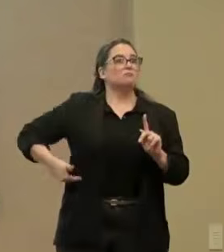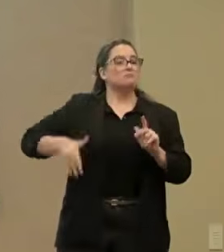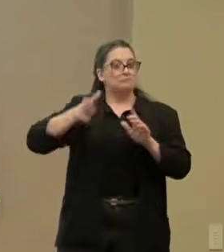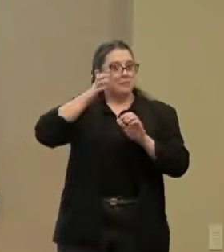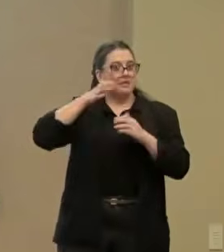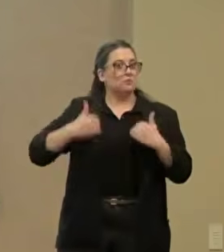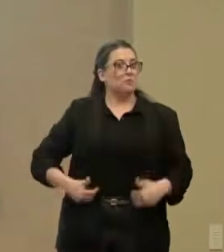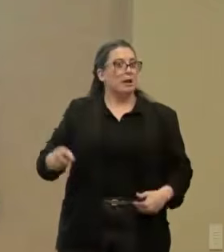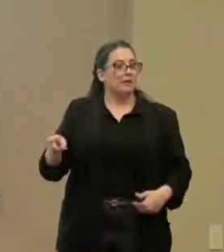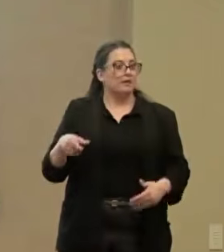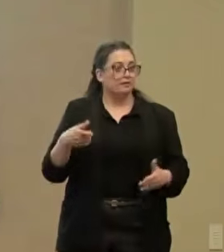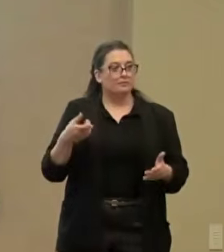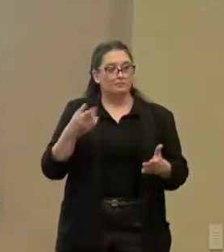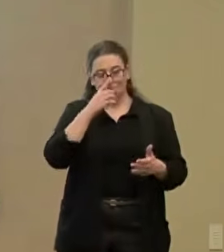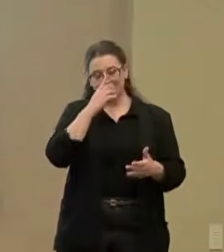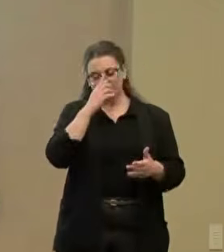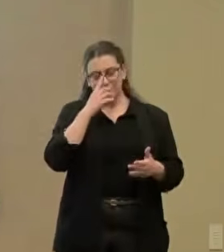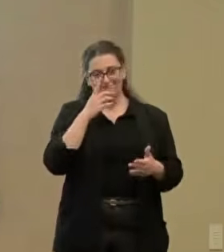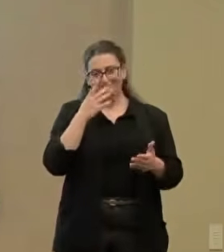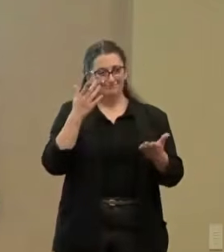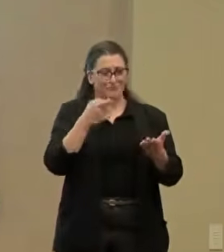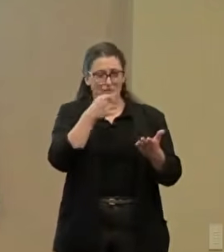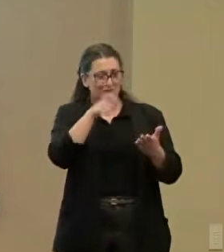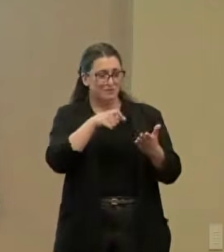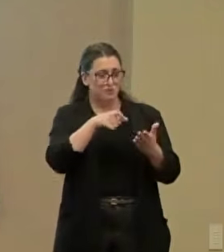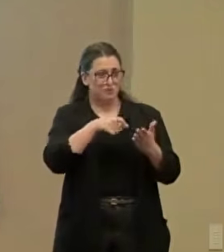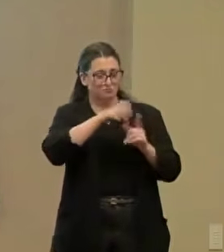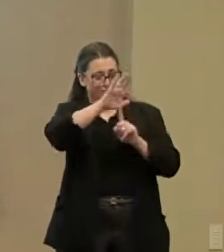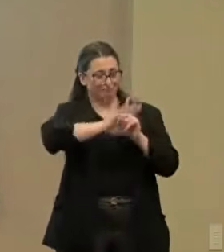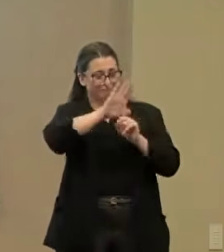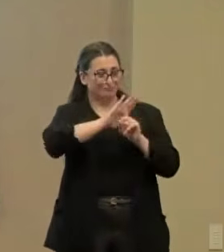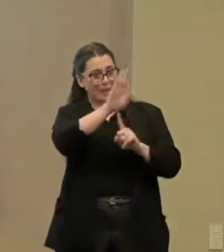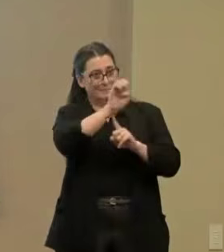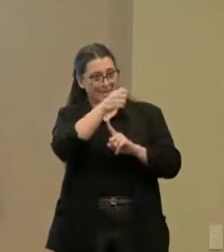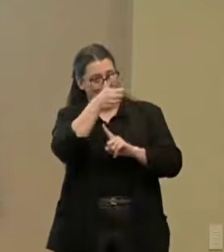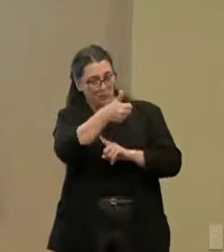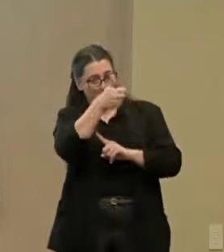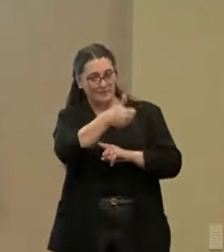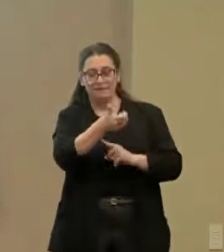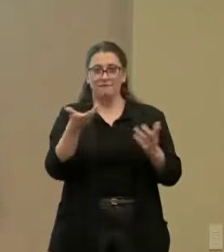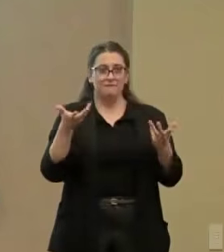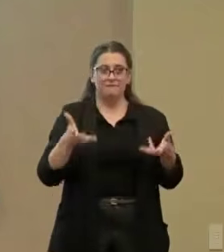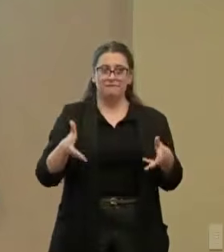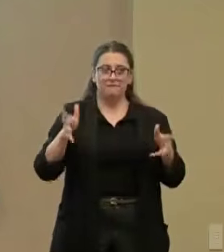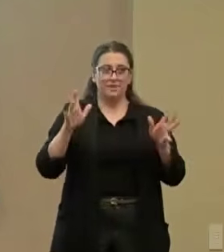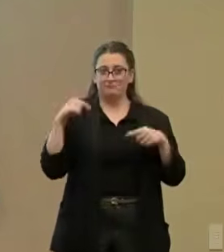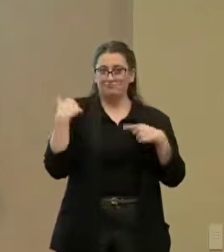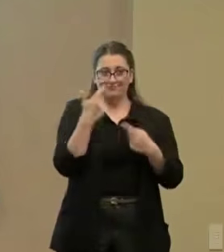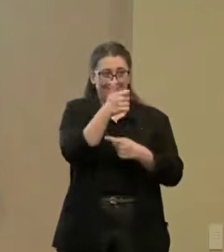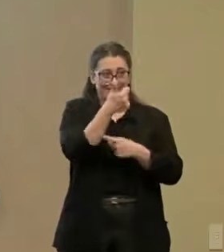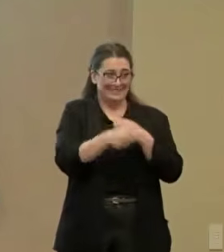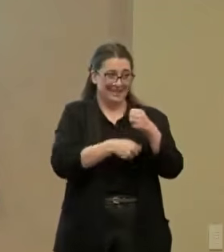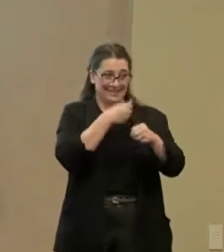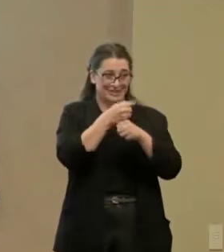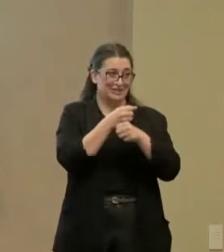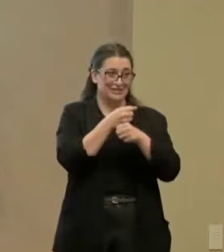on guard. Just be you. You'll figure it out. It's been like over a decade,